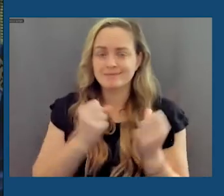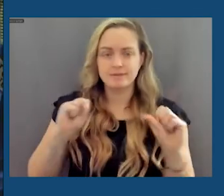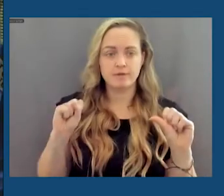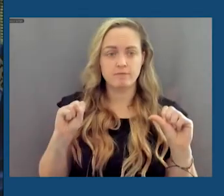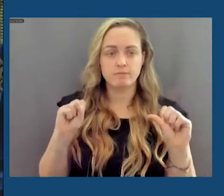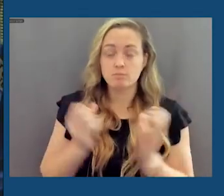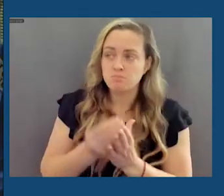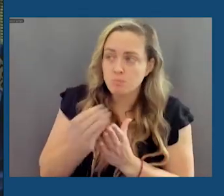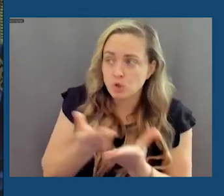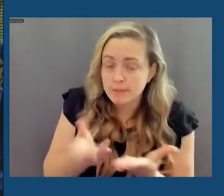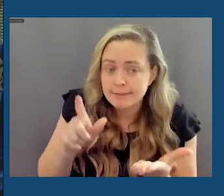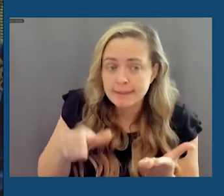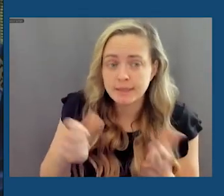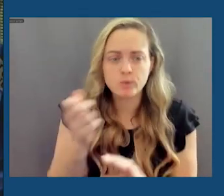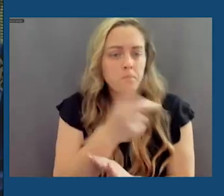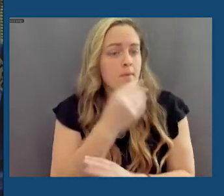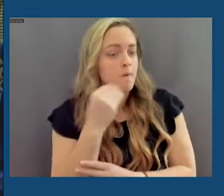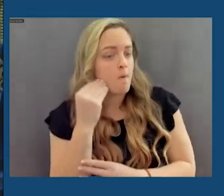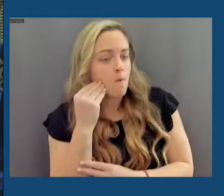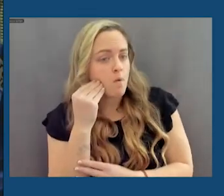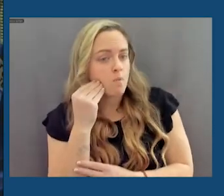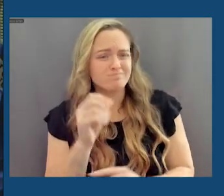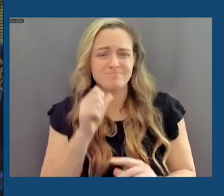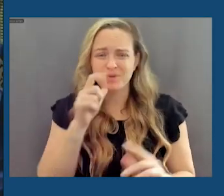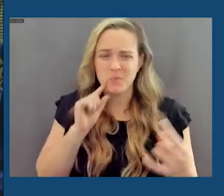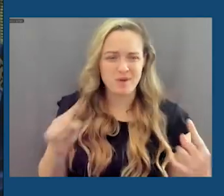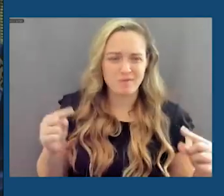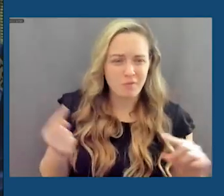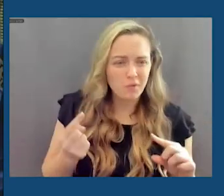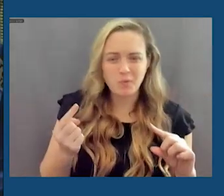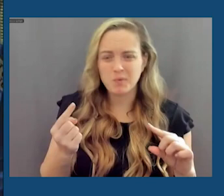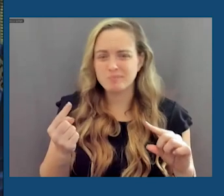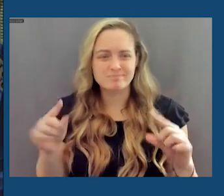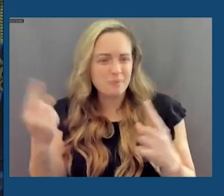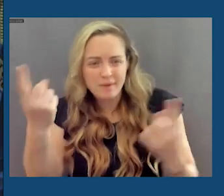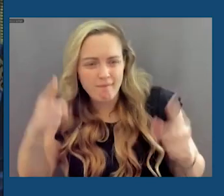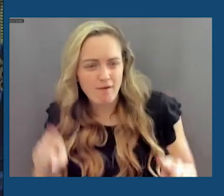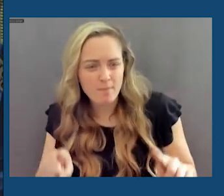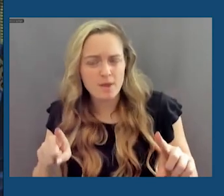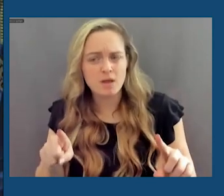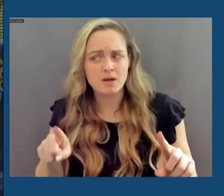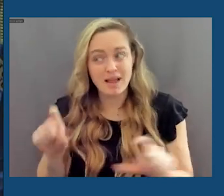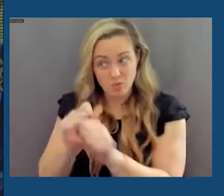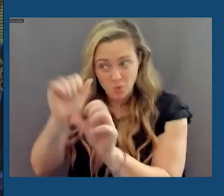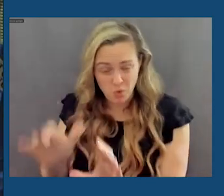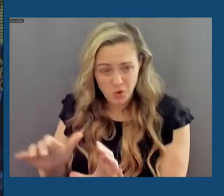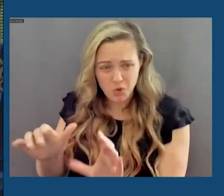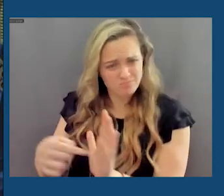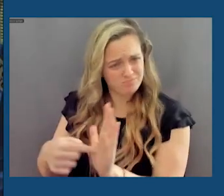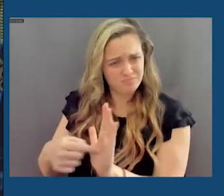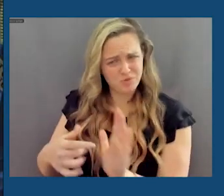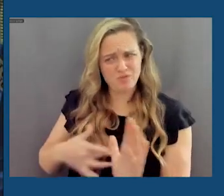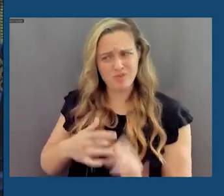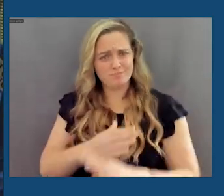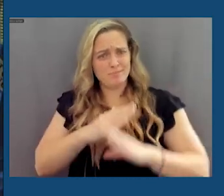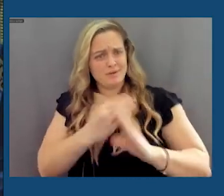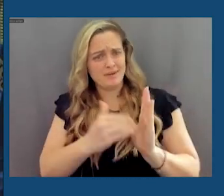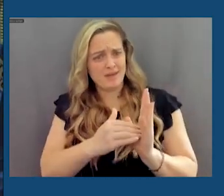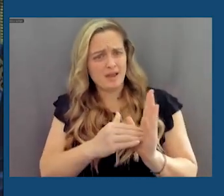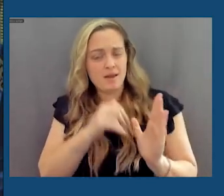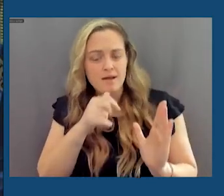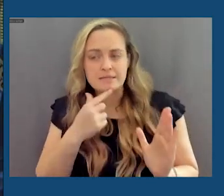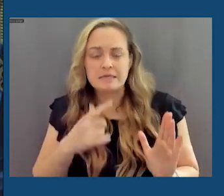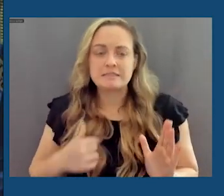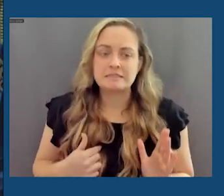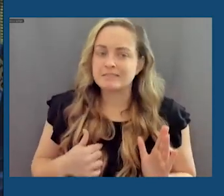their products, go back home without an incident. And our shop workers deserve to feel that they are protected once again and not say, I've